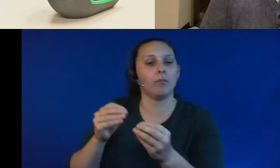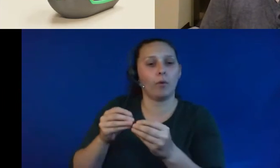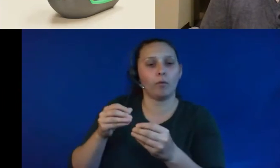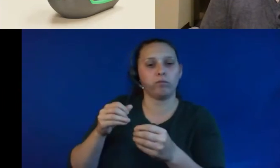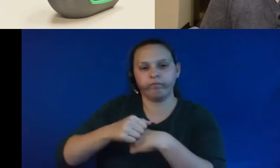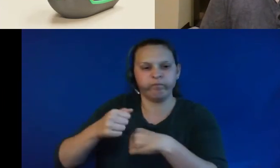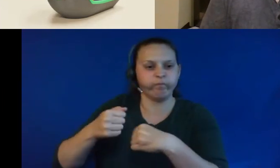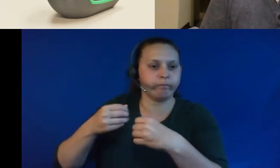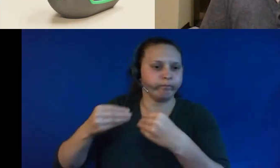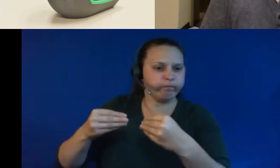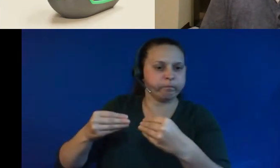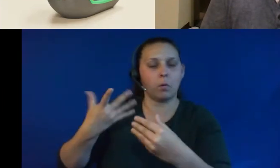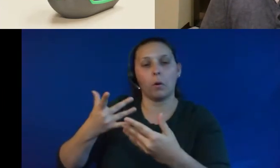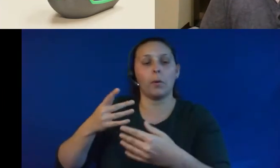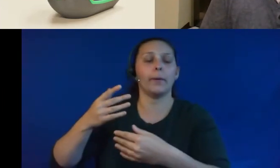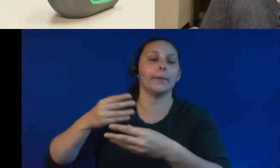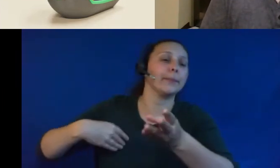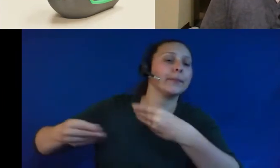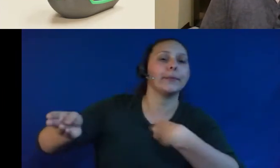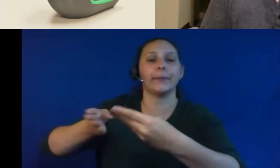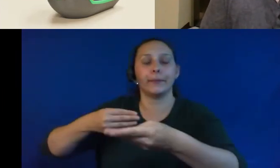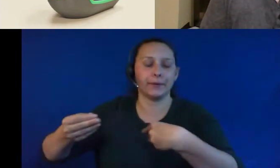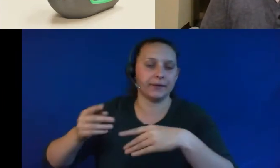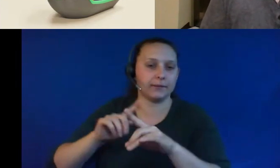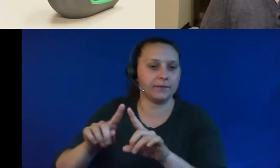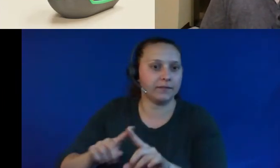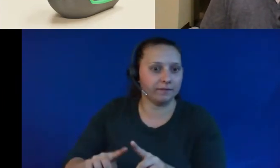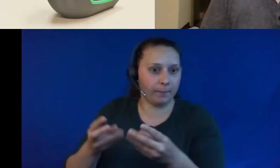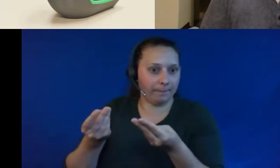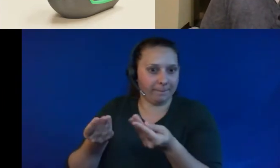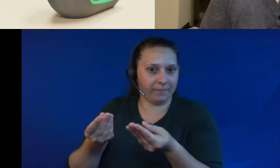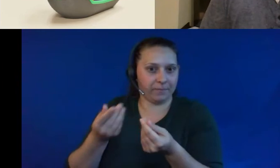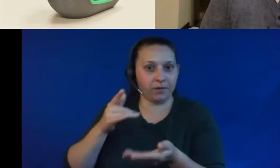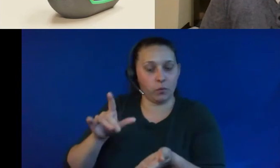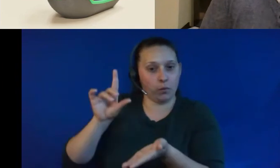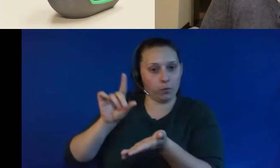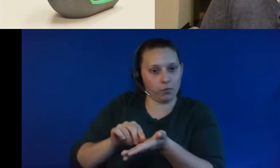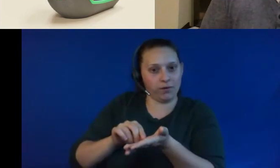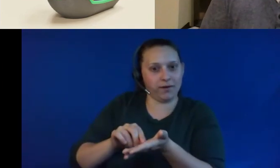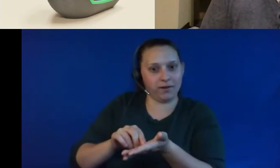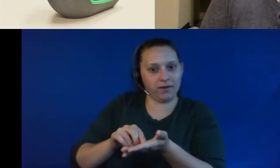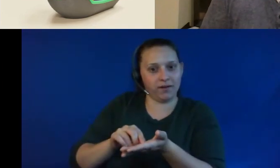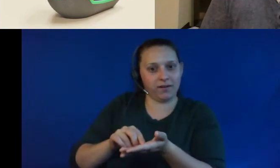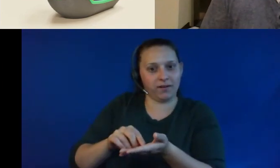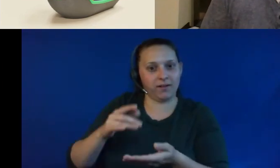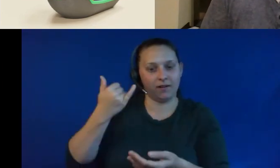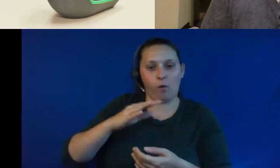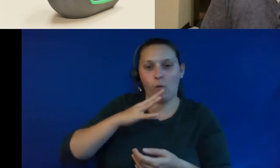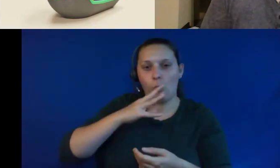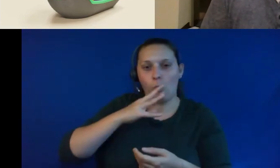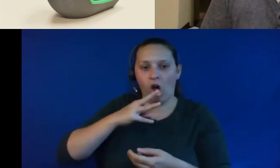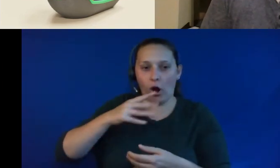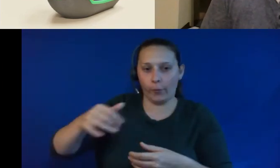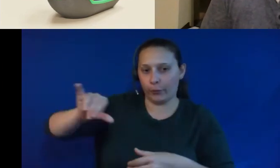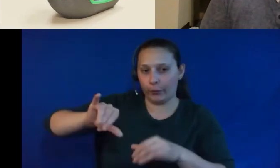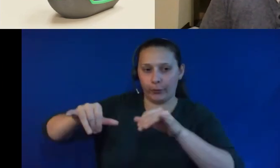or water-soluble plastic with another rigid plastic. So basically when you print something like that, you just soak it in water and all the supports would basically fall